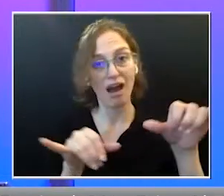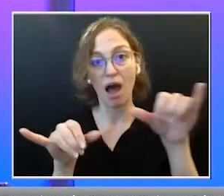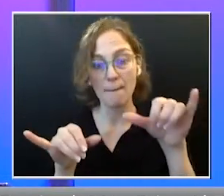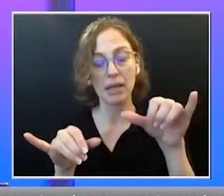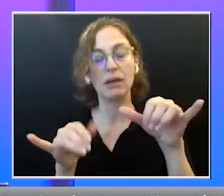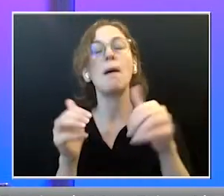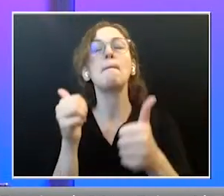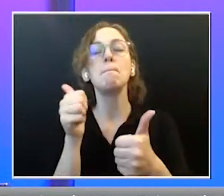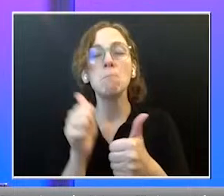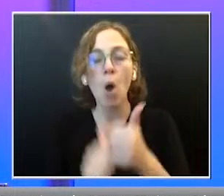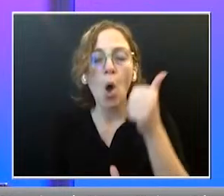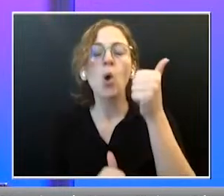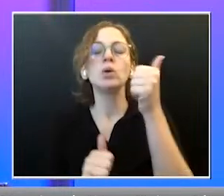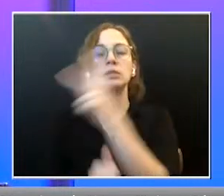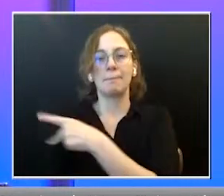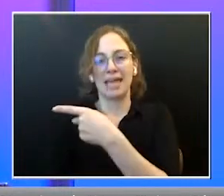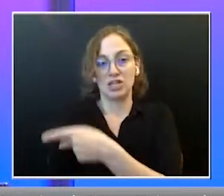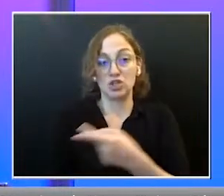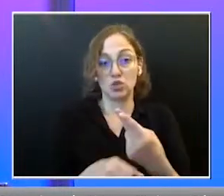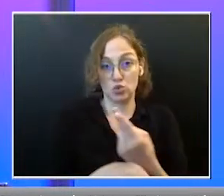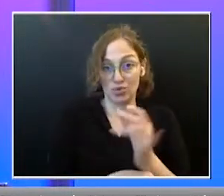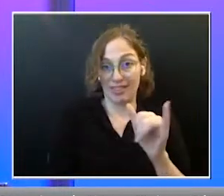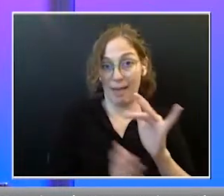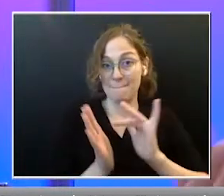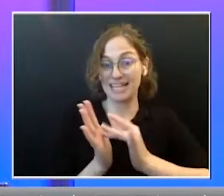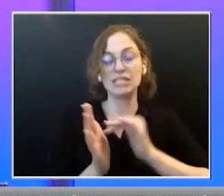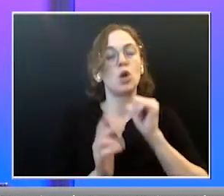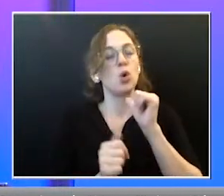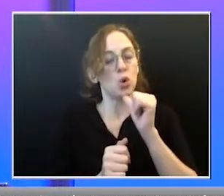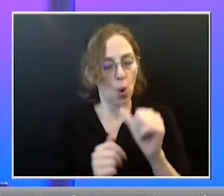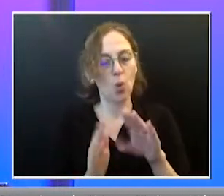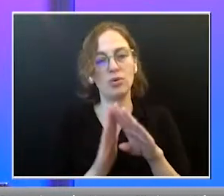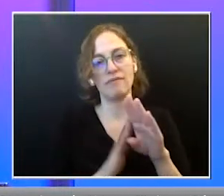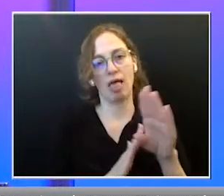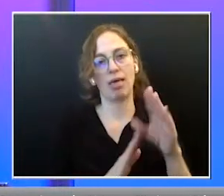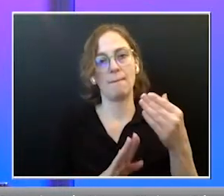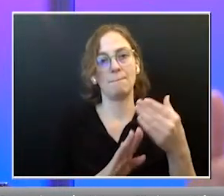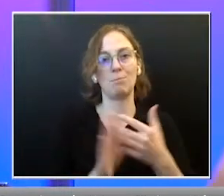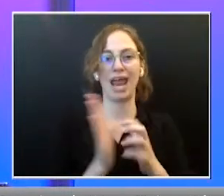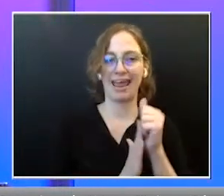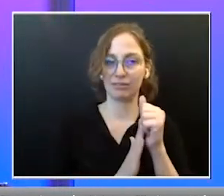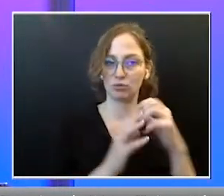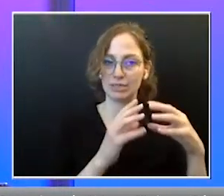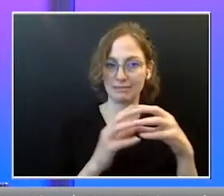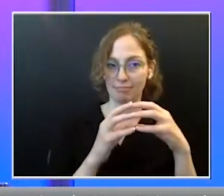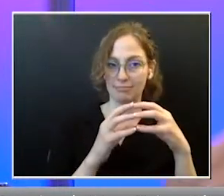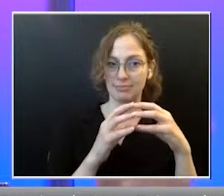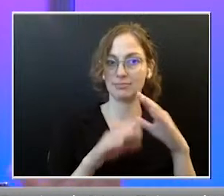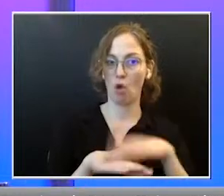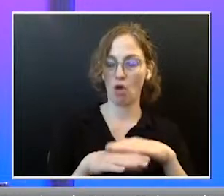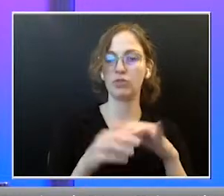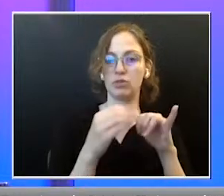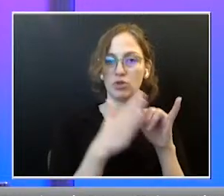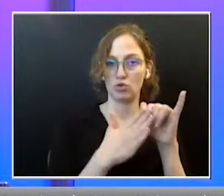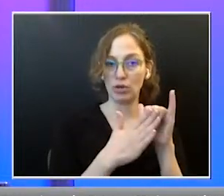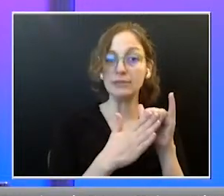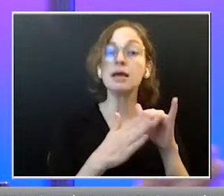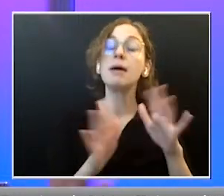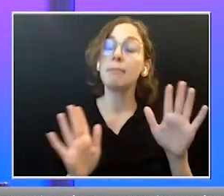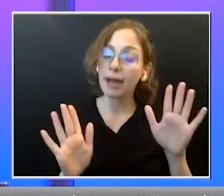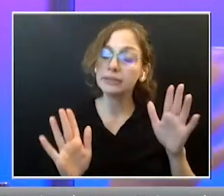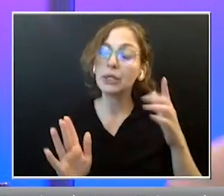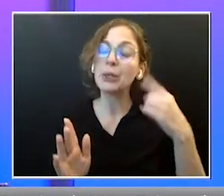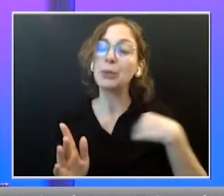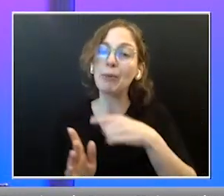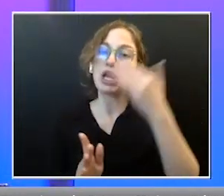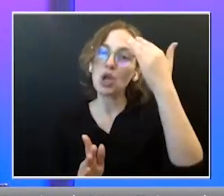precancerous or cancerous cells in the uterus. But we know that the medicine can put you at a slightly increased risk. So it's very important, if you're having symptoms,